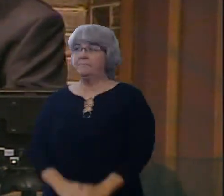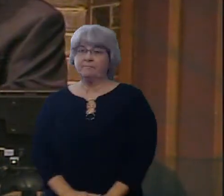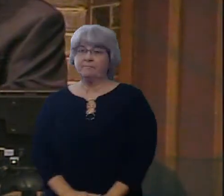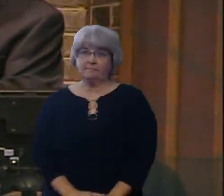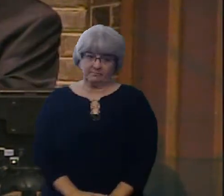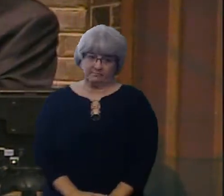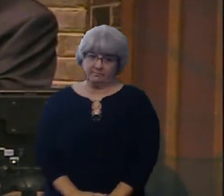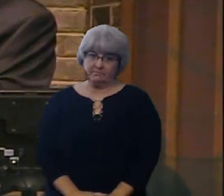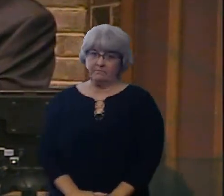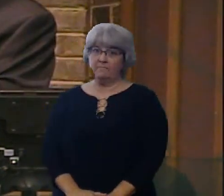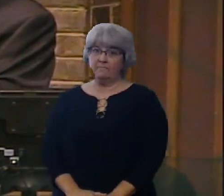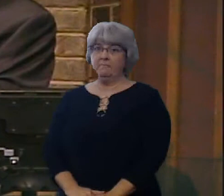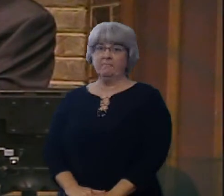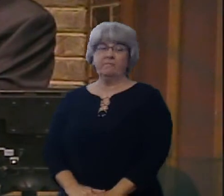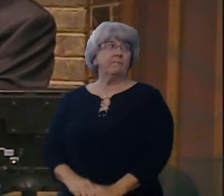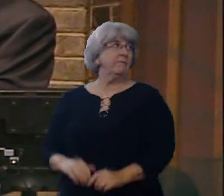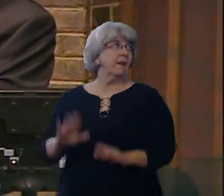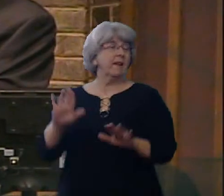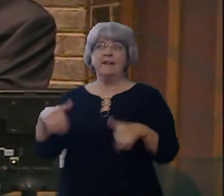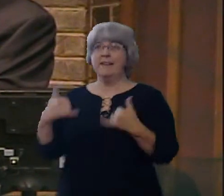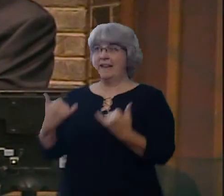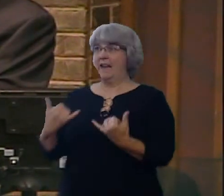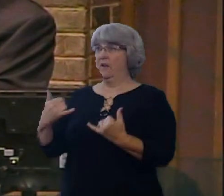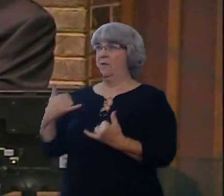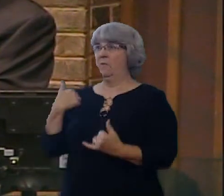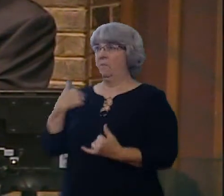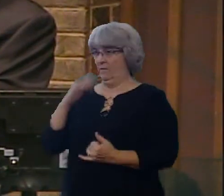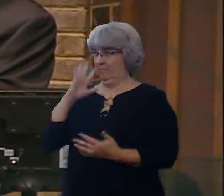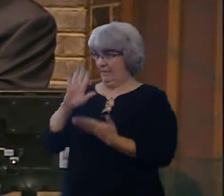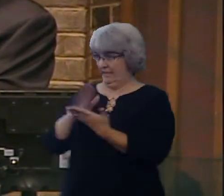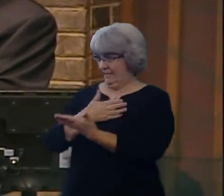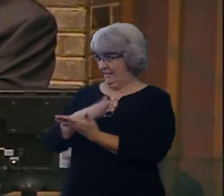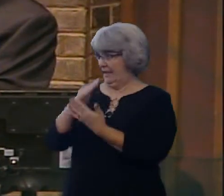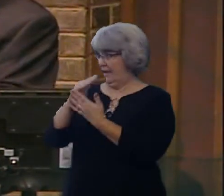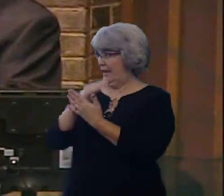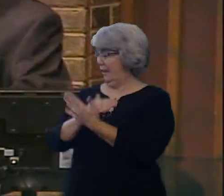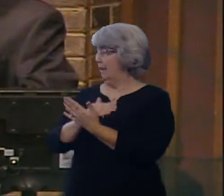And then we'll sing now number 781.